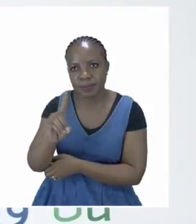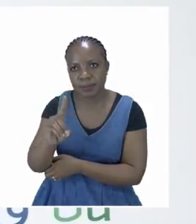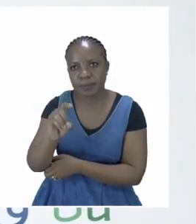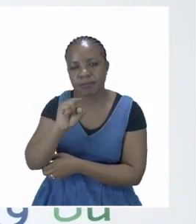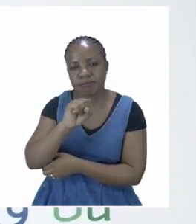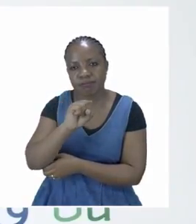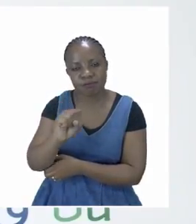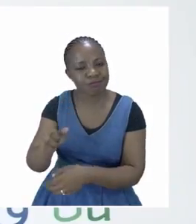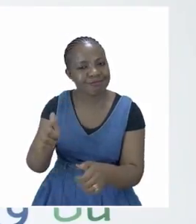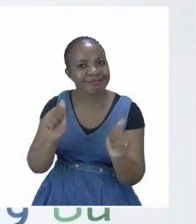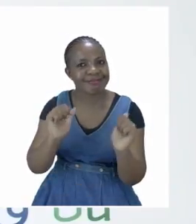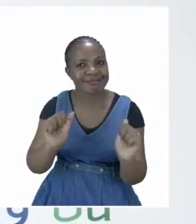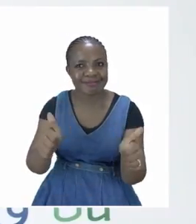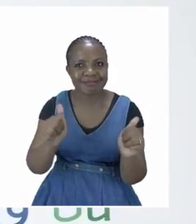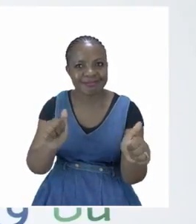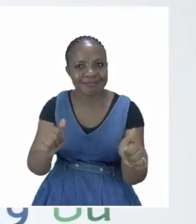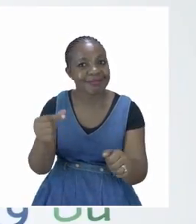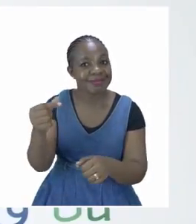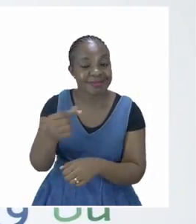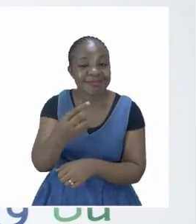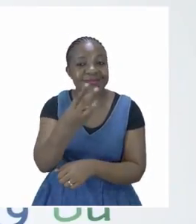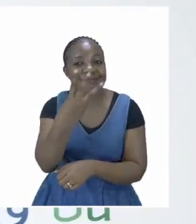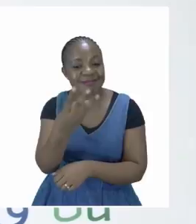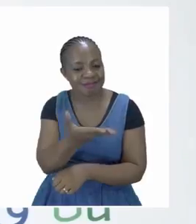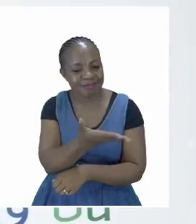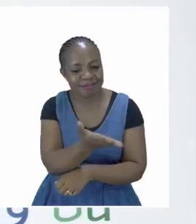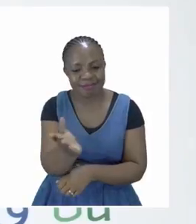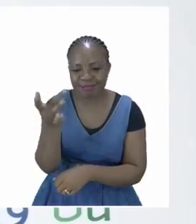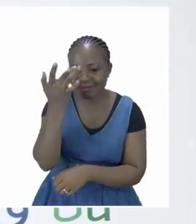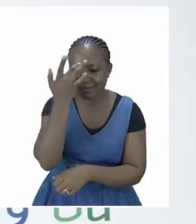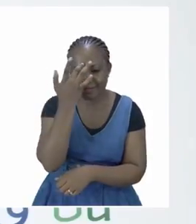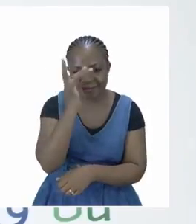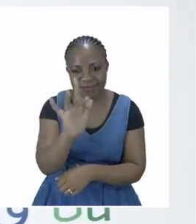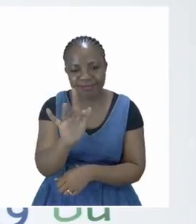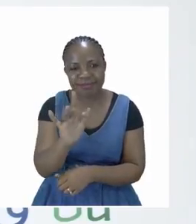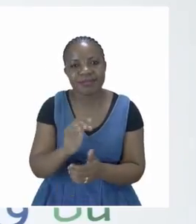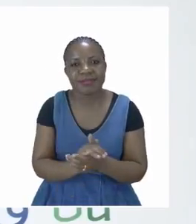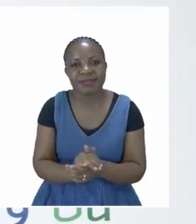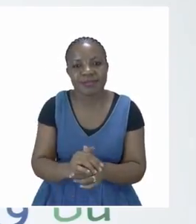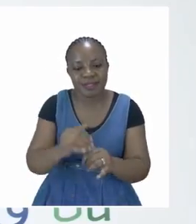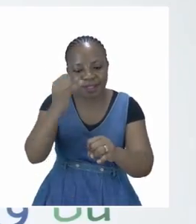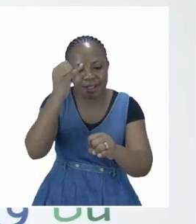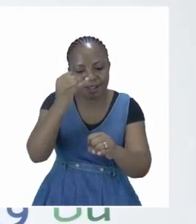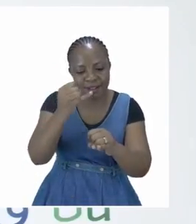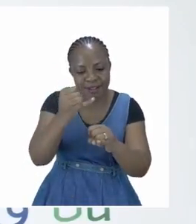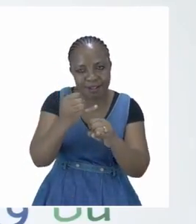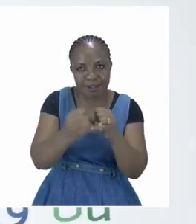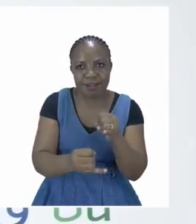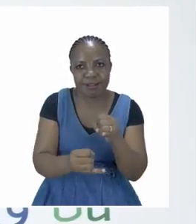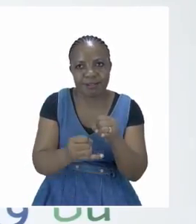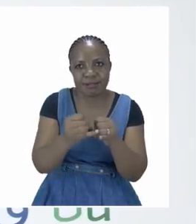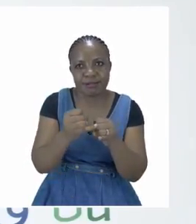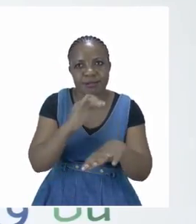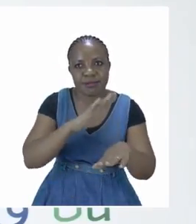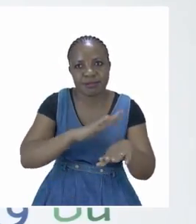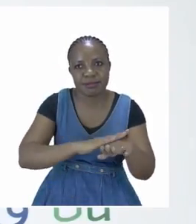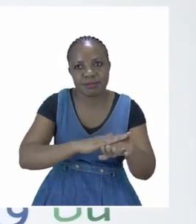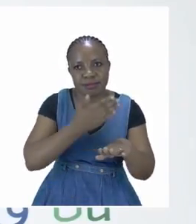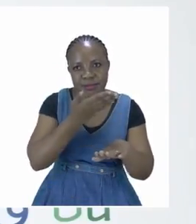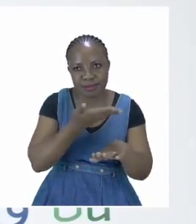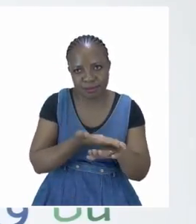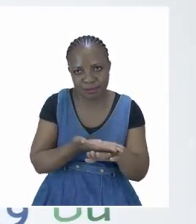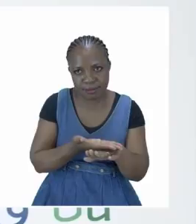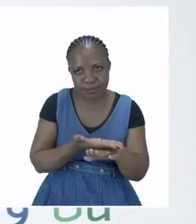are so smart. The last example on our chalkboard, which we will do